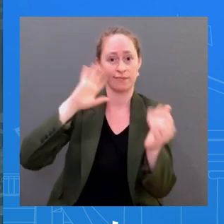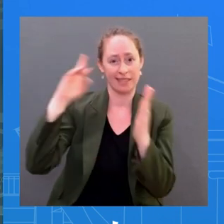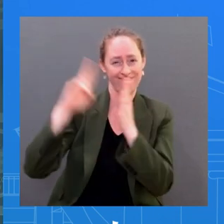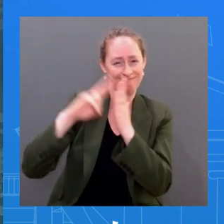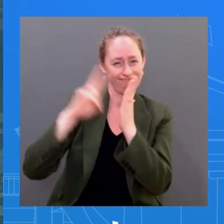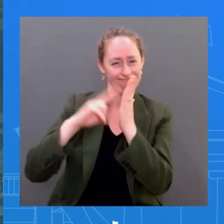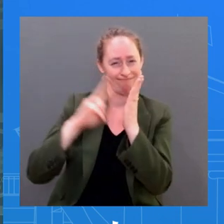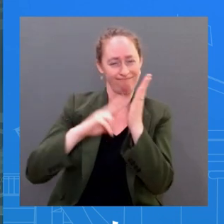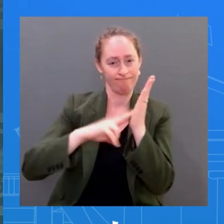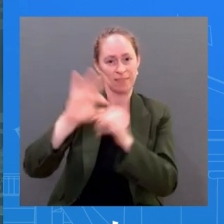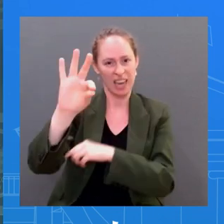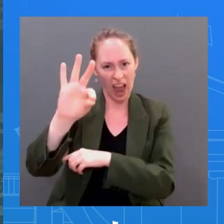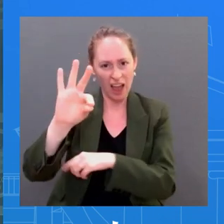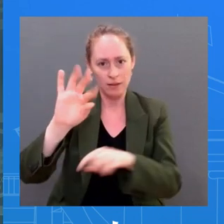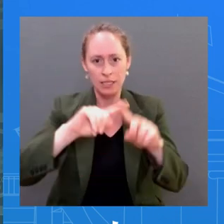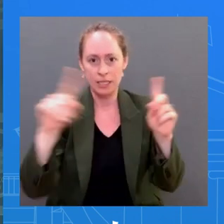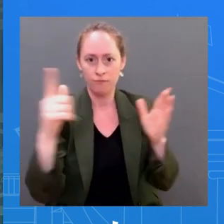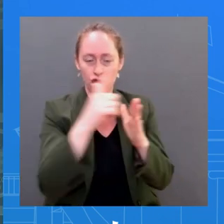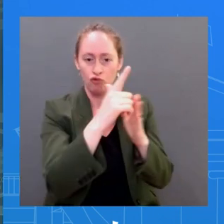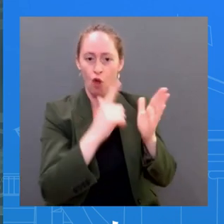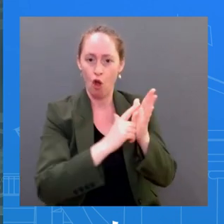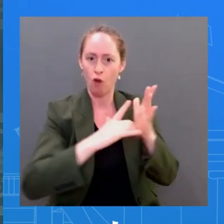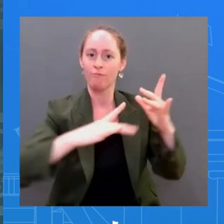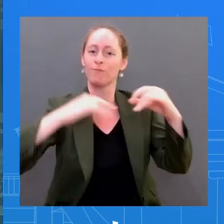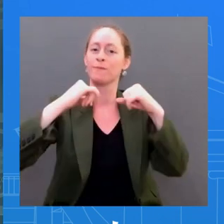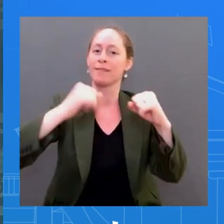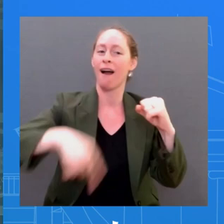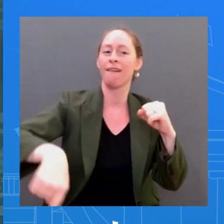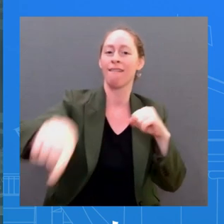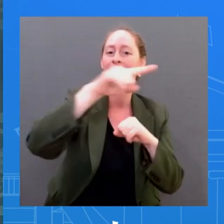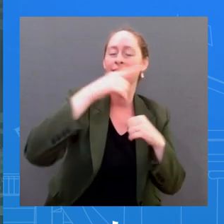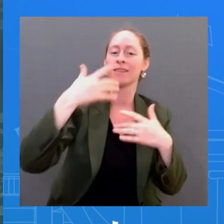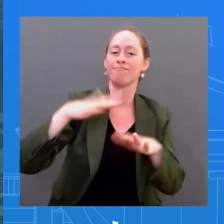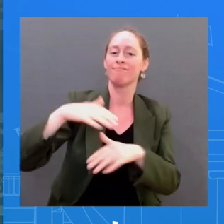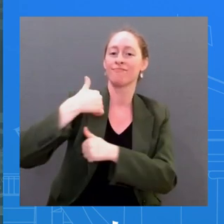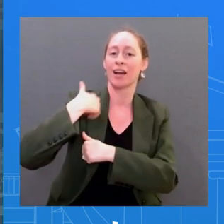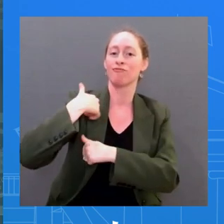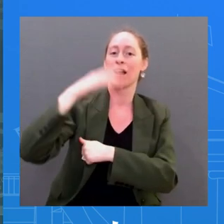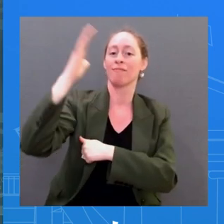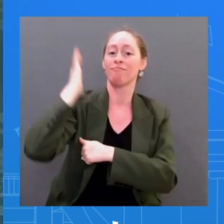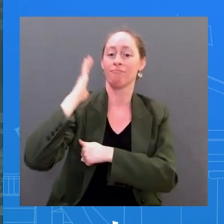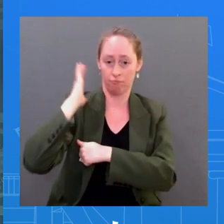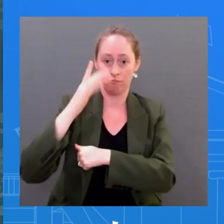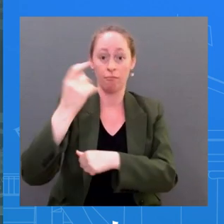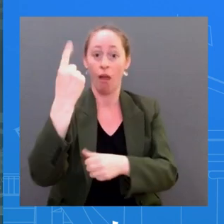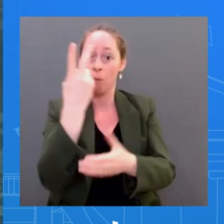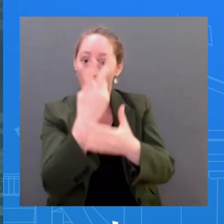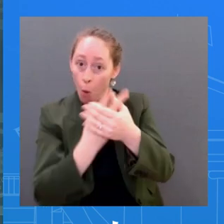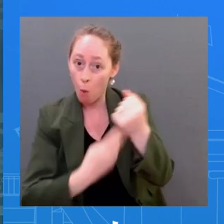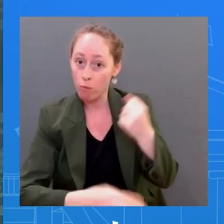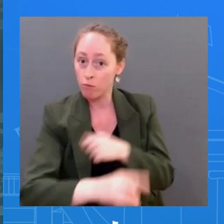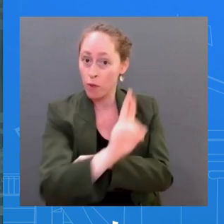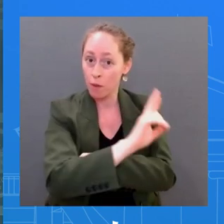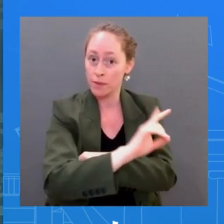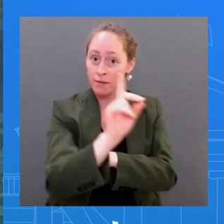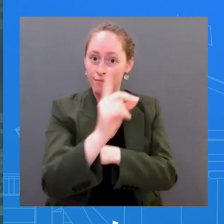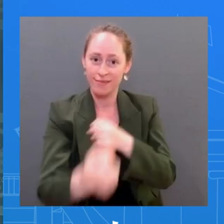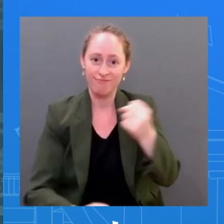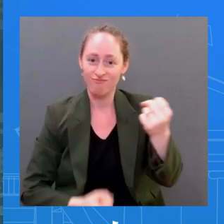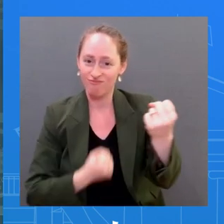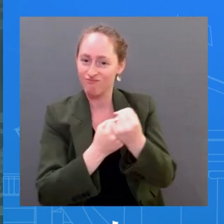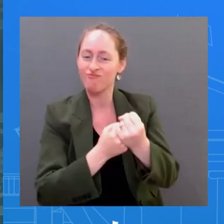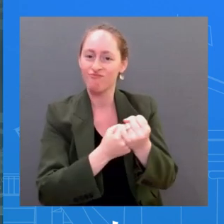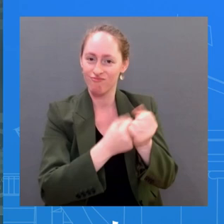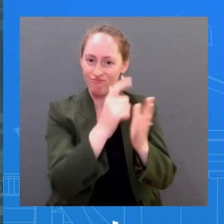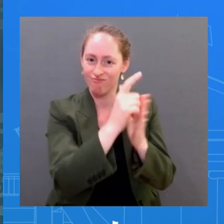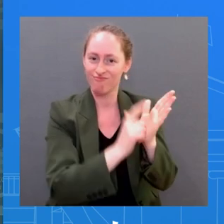be joined by members of Congress from both parties, veteran advocates, and veterans who will benefit from these